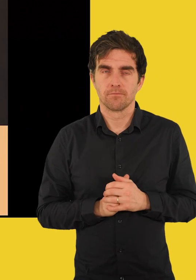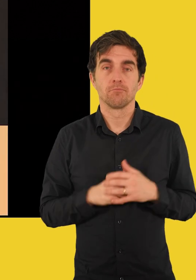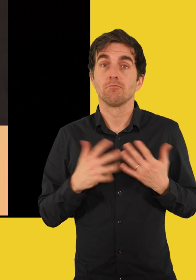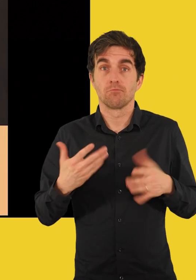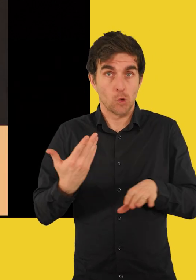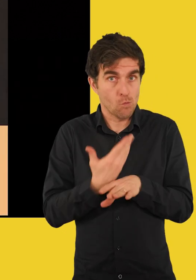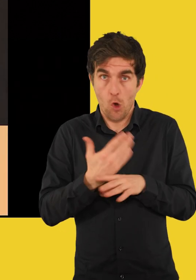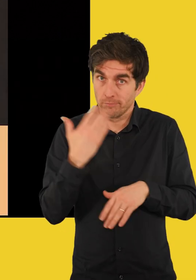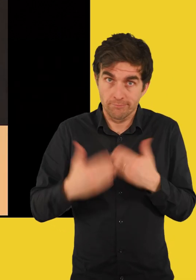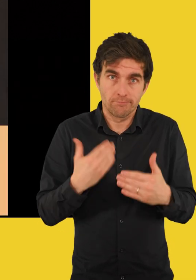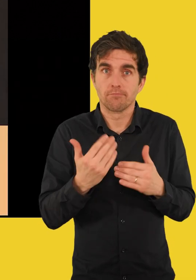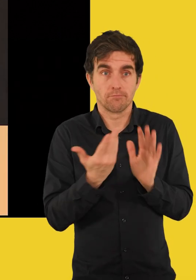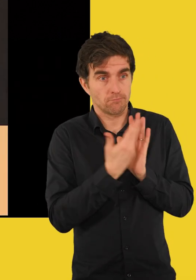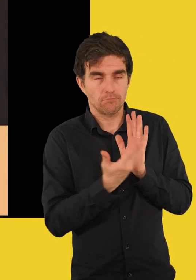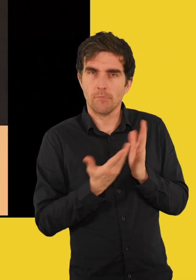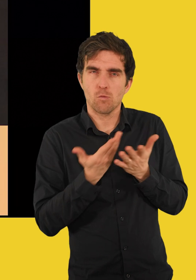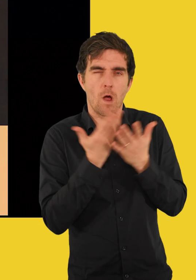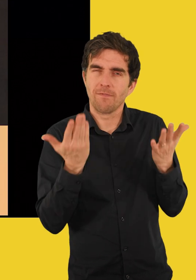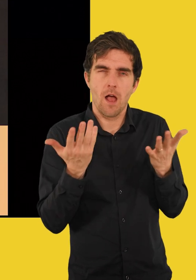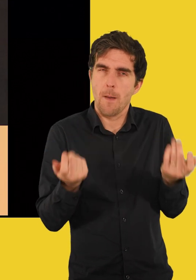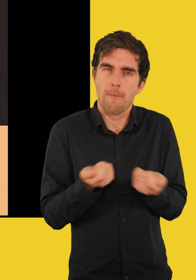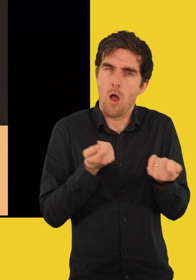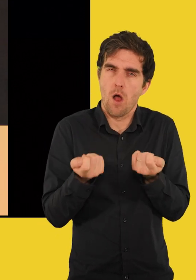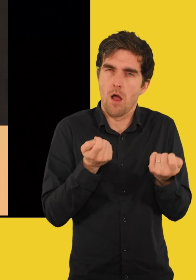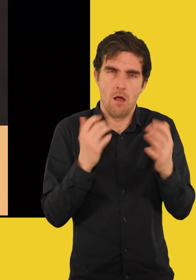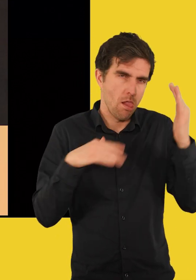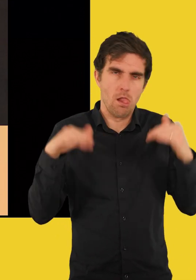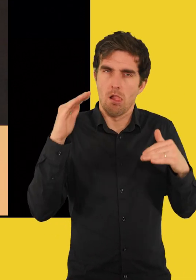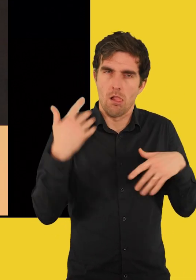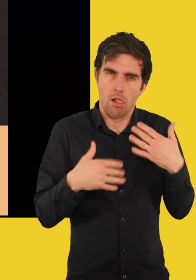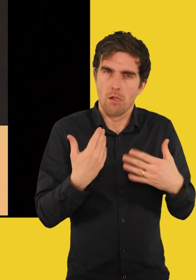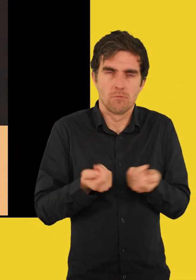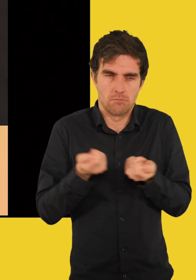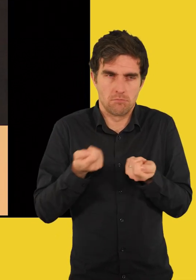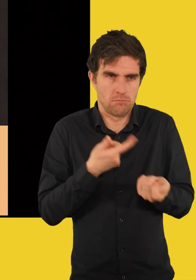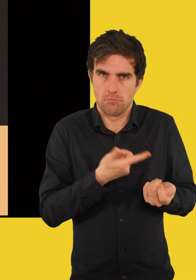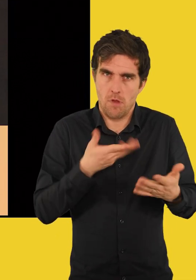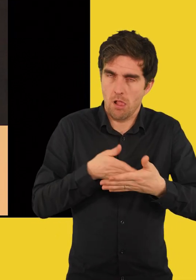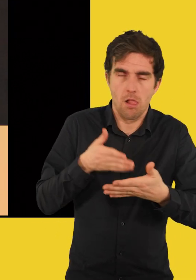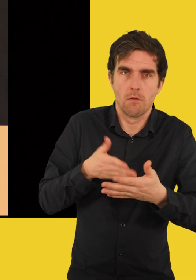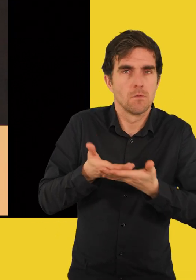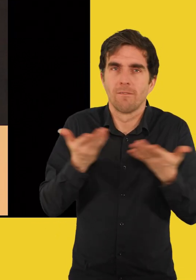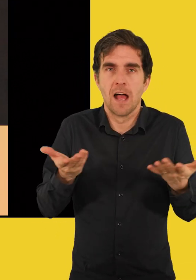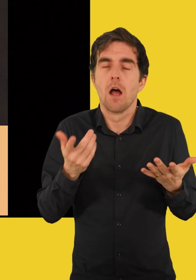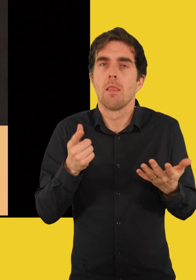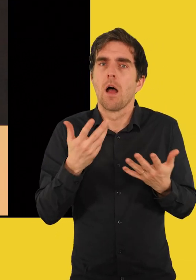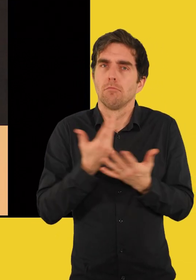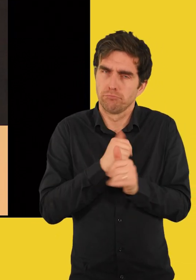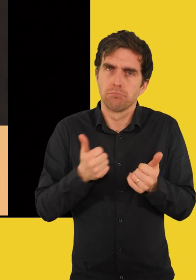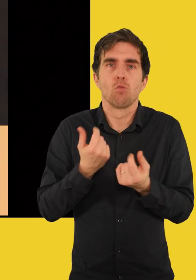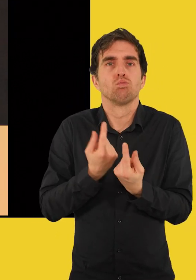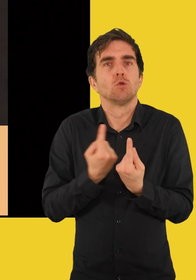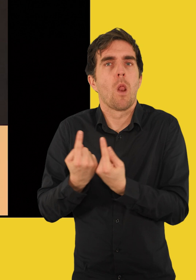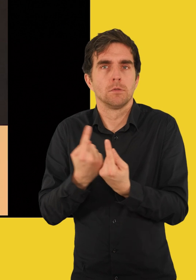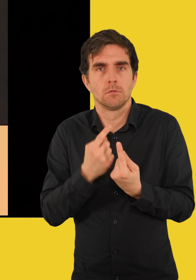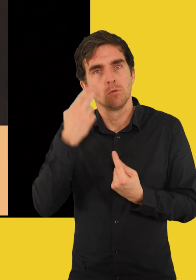Doing the work of dismantling unfair power dynamics requires dismantling unfair power dynamics in the way that we work. There is a great resource